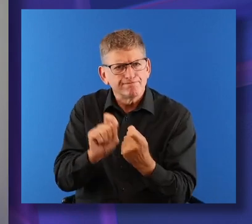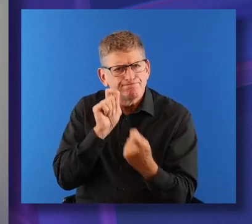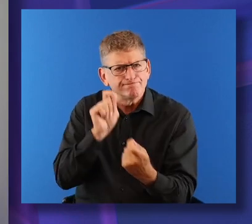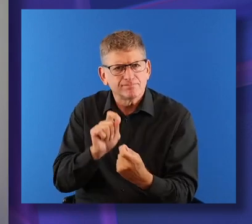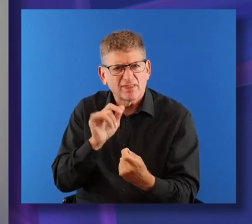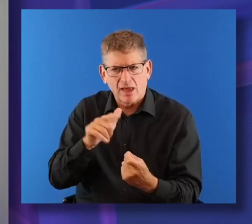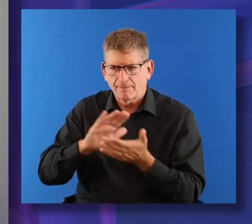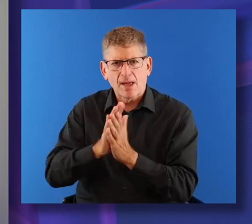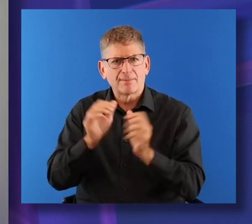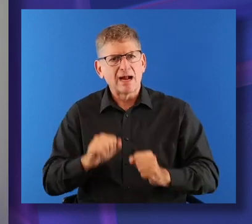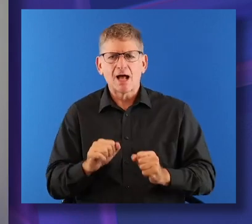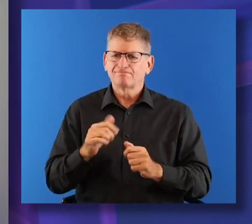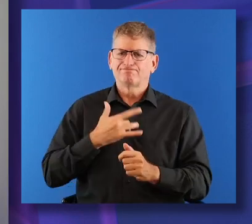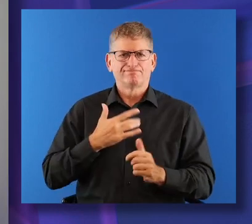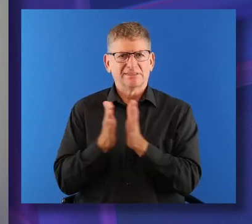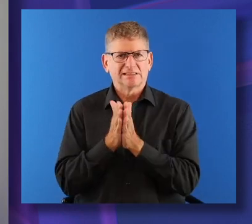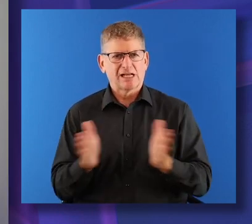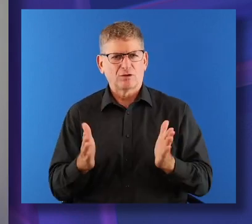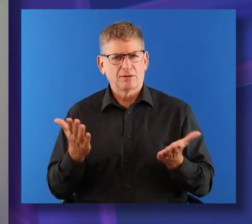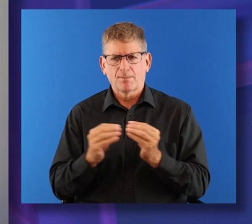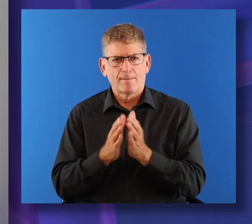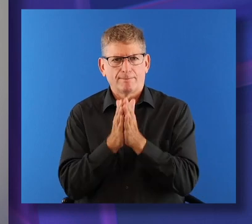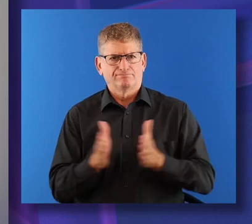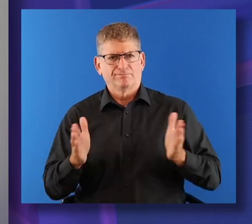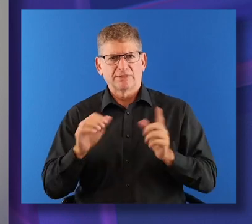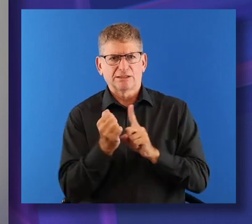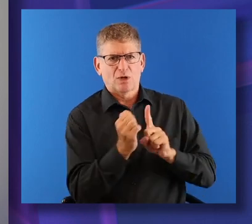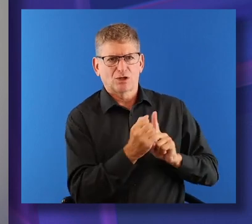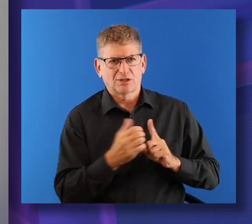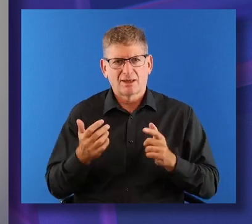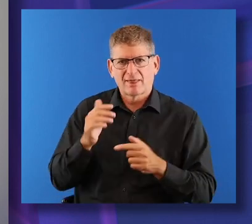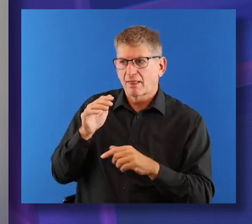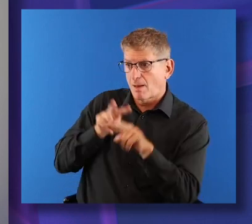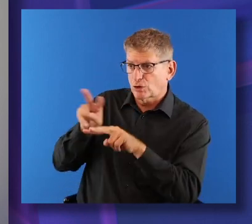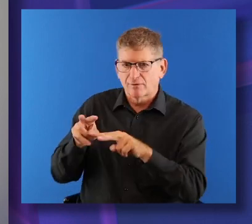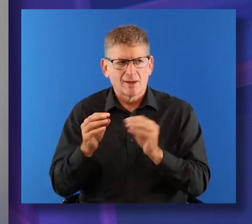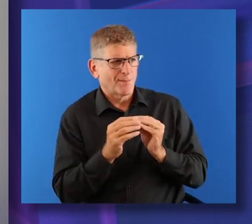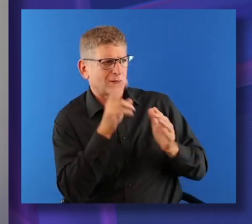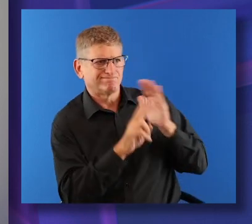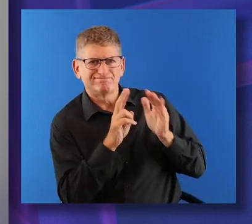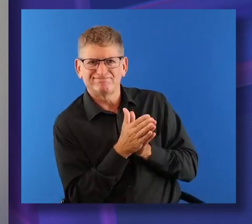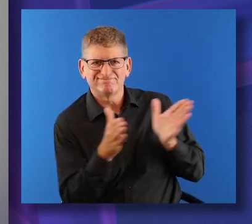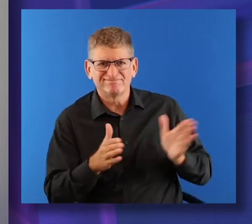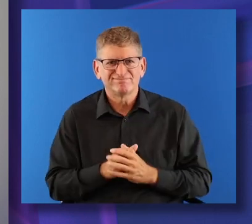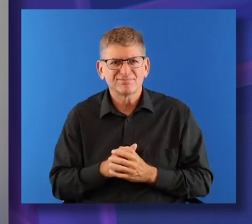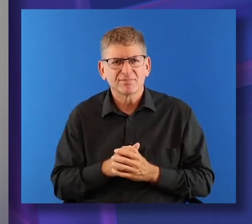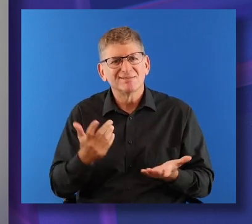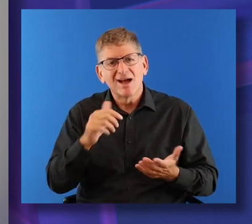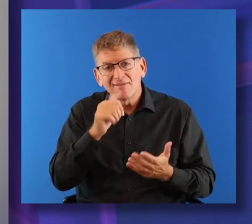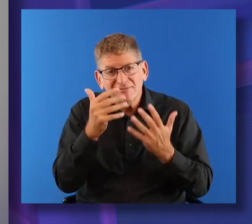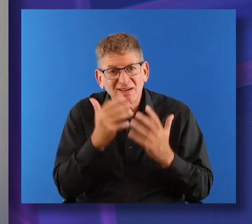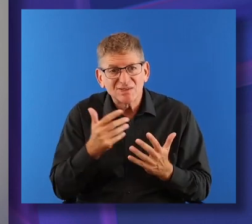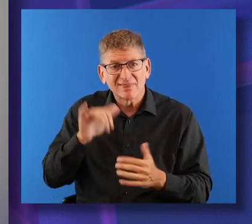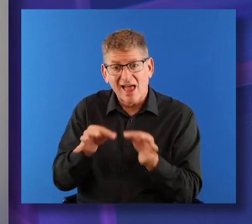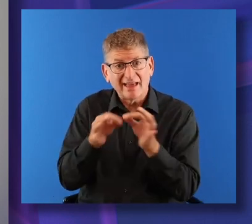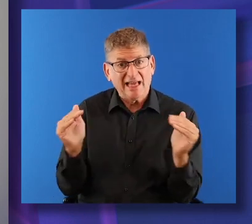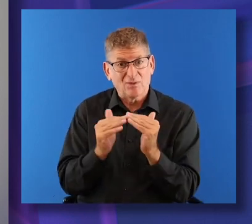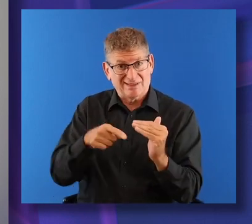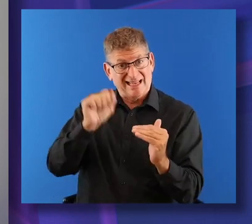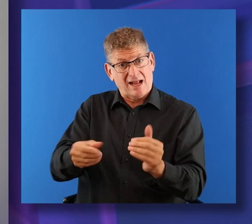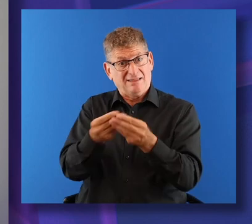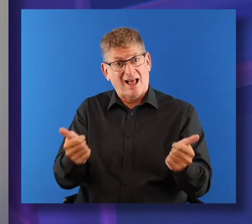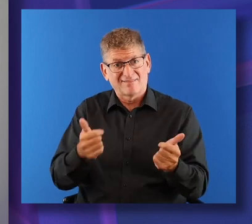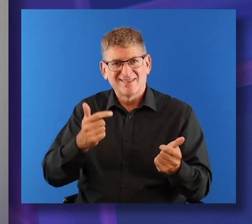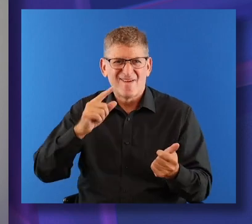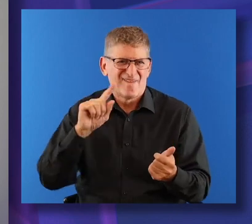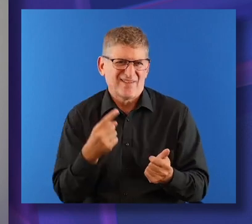Unfortunately, such equations can be solved analytically only for relatively simple scenarios. So it was not until the development of